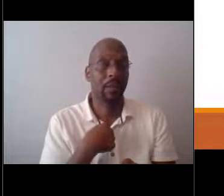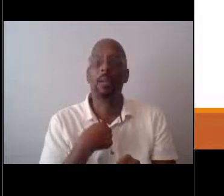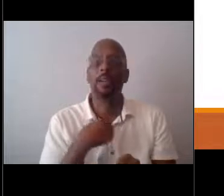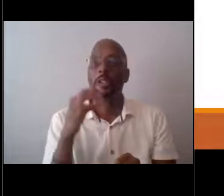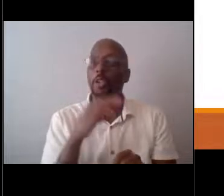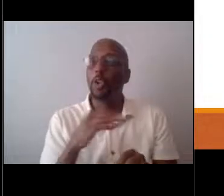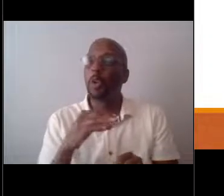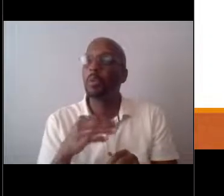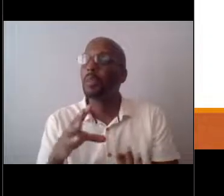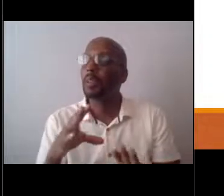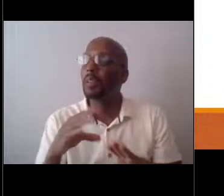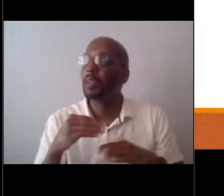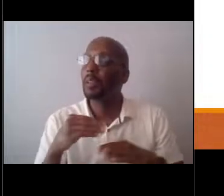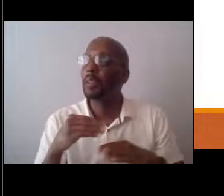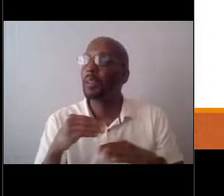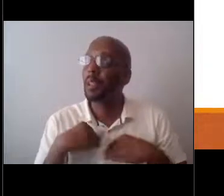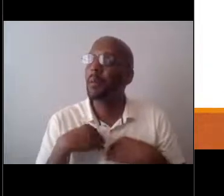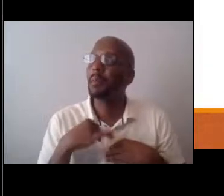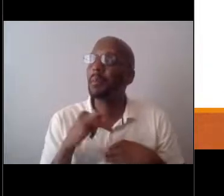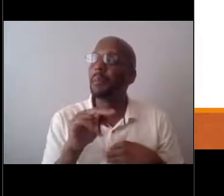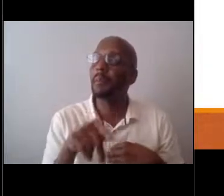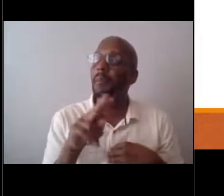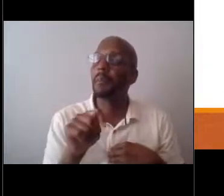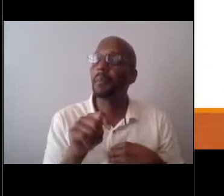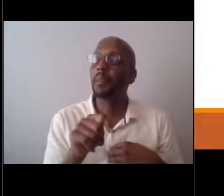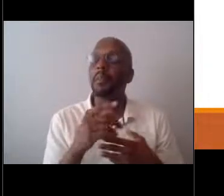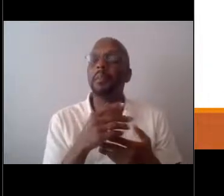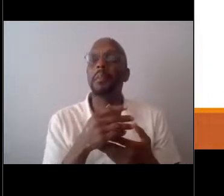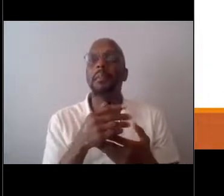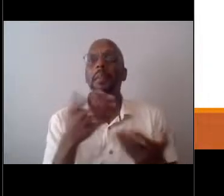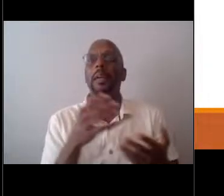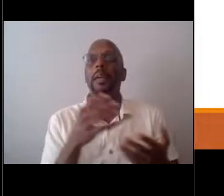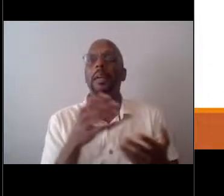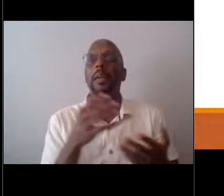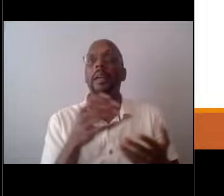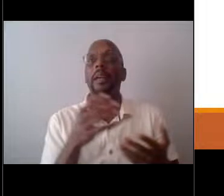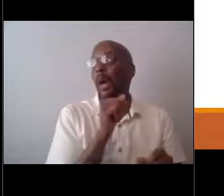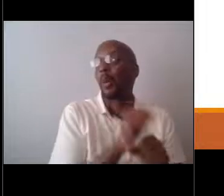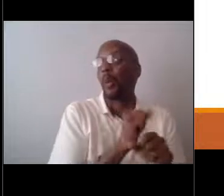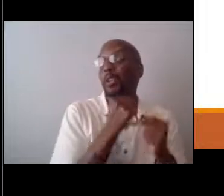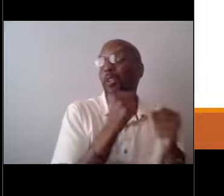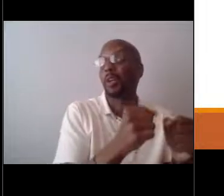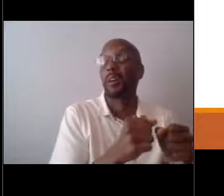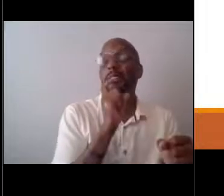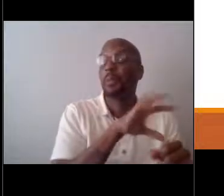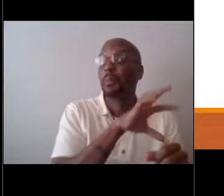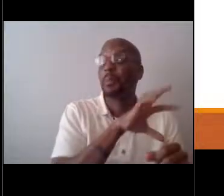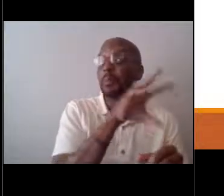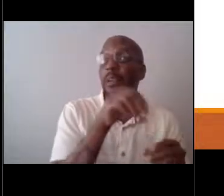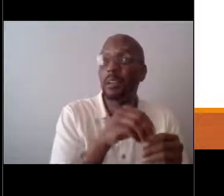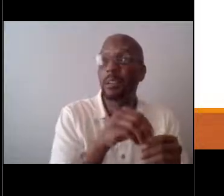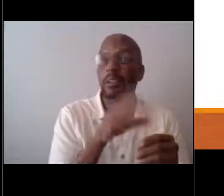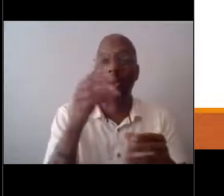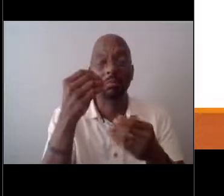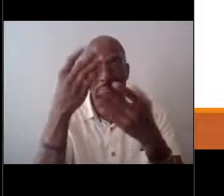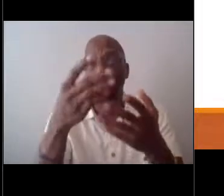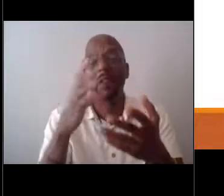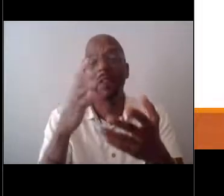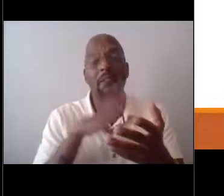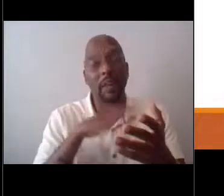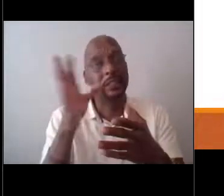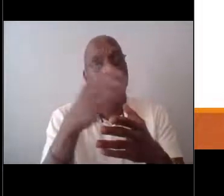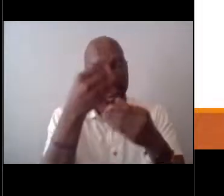types of non-work destinations that should be included and or prioritized in the equity index. And then lastly, we're